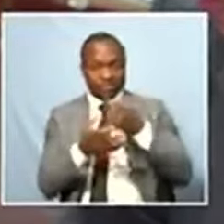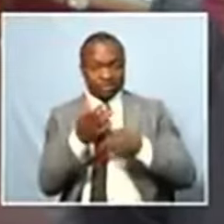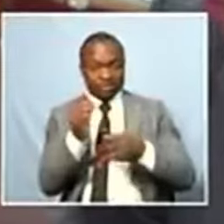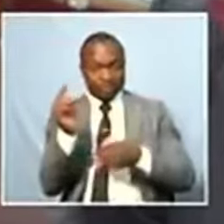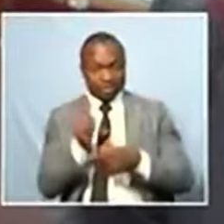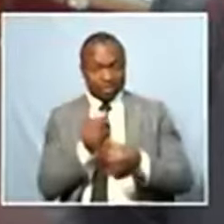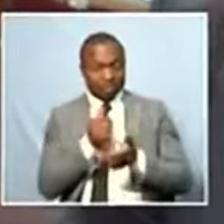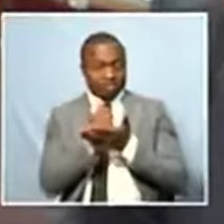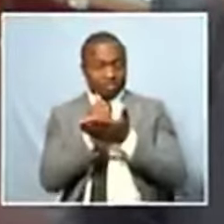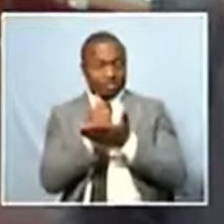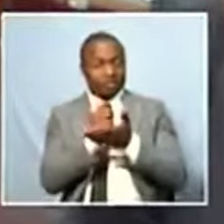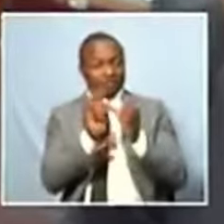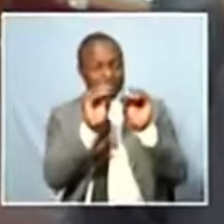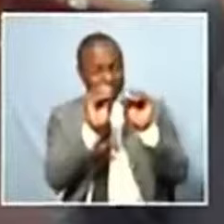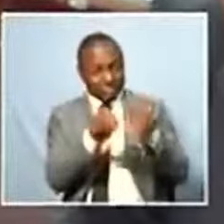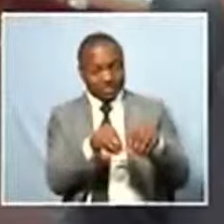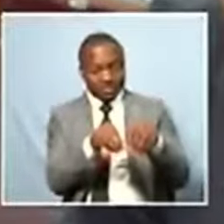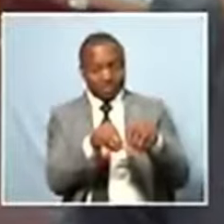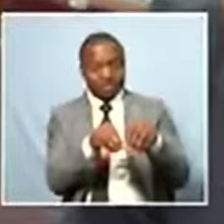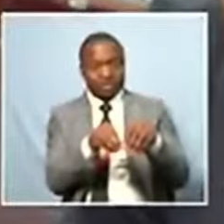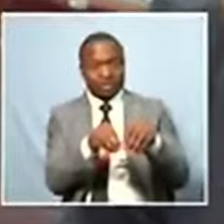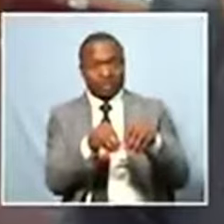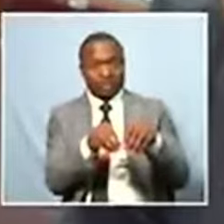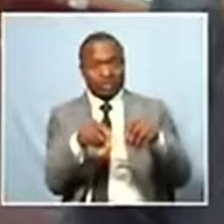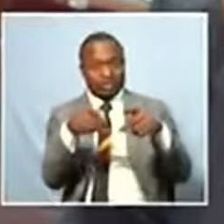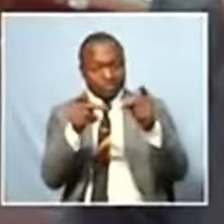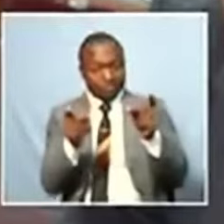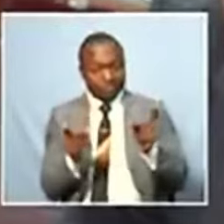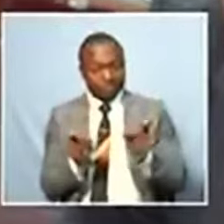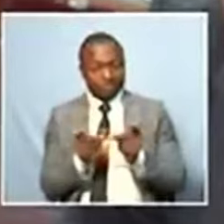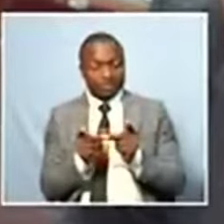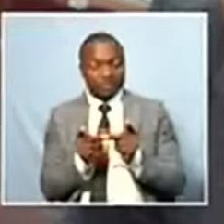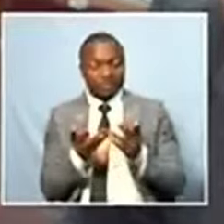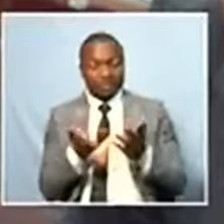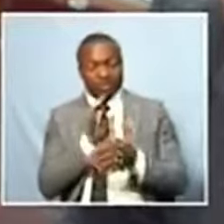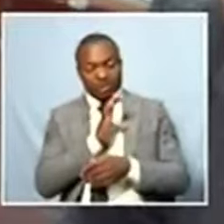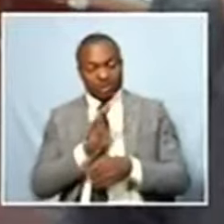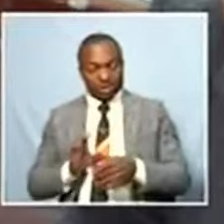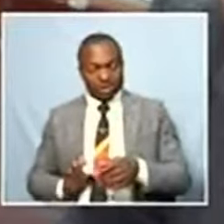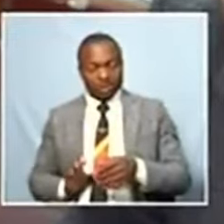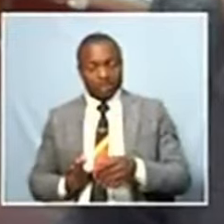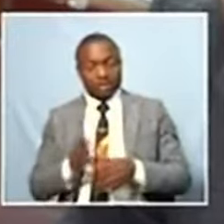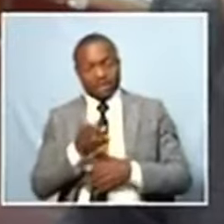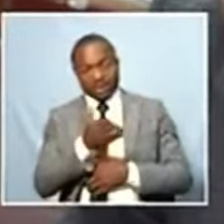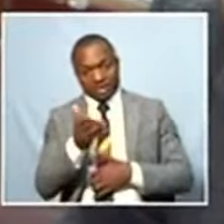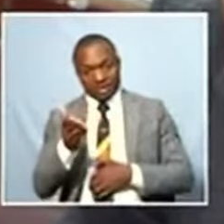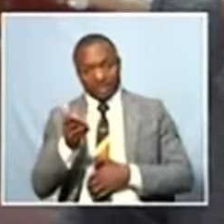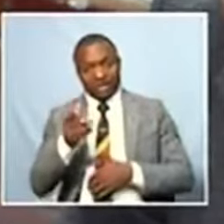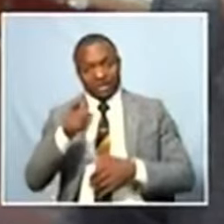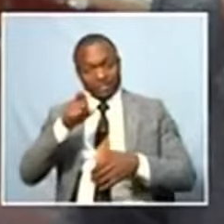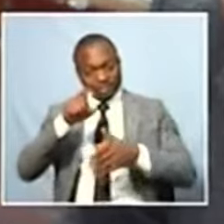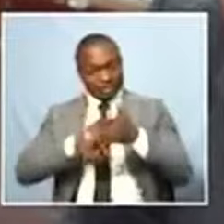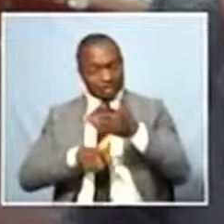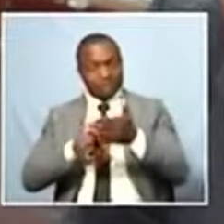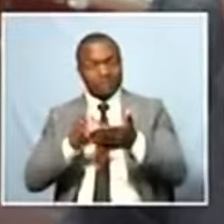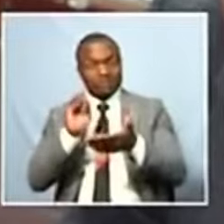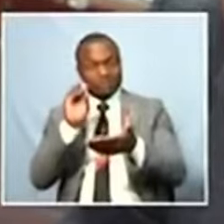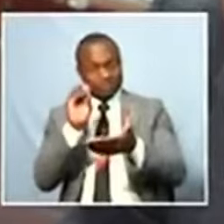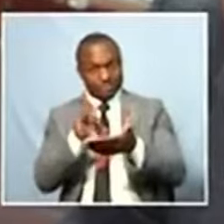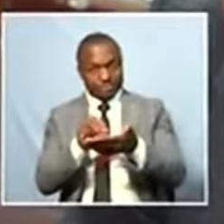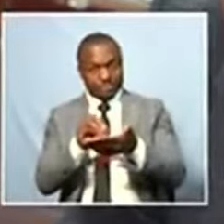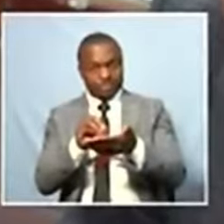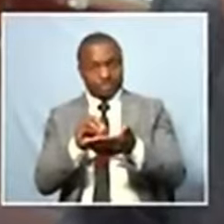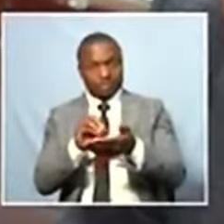of maybe a plant or any works, there are taxes that we charge. We even have reverse